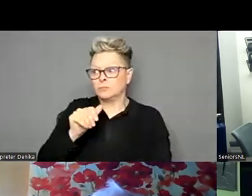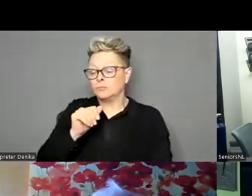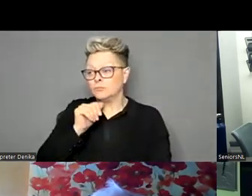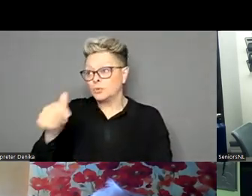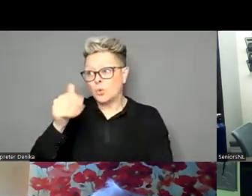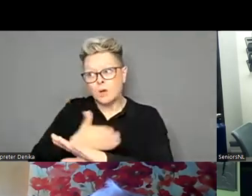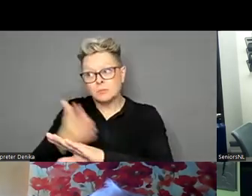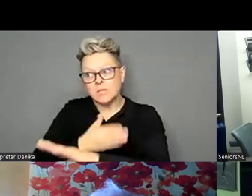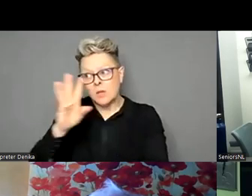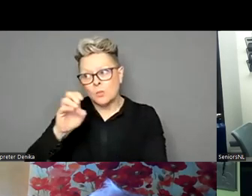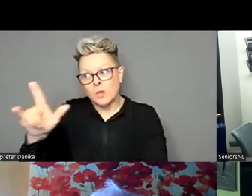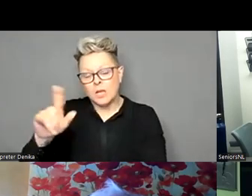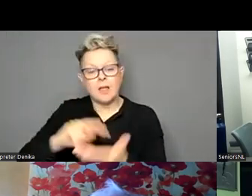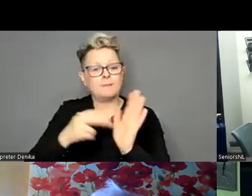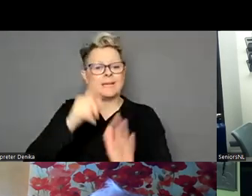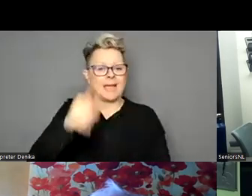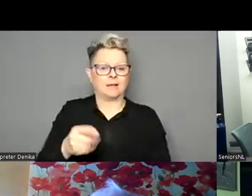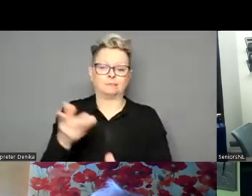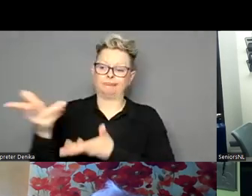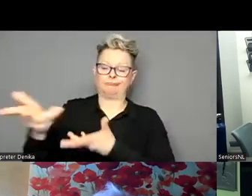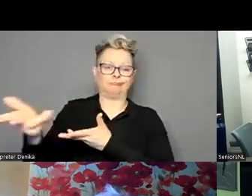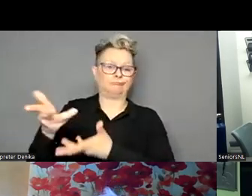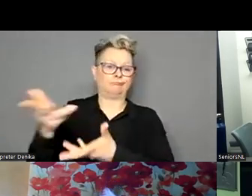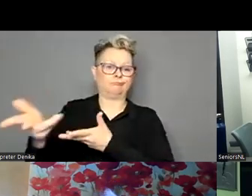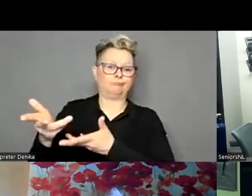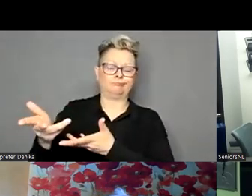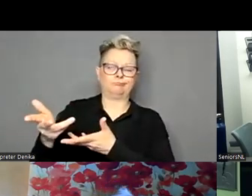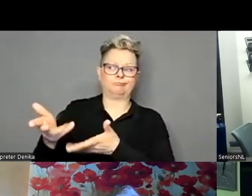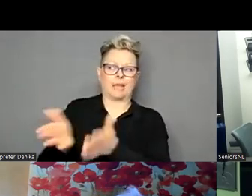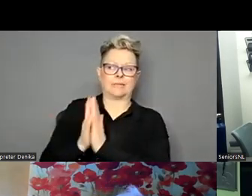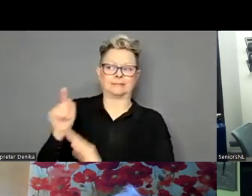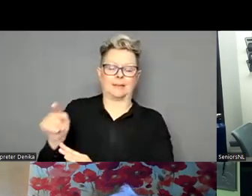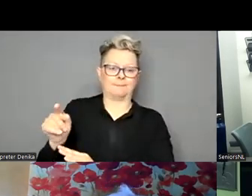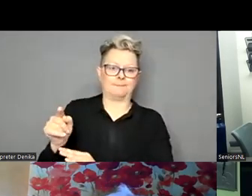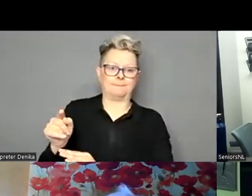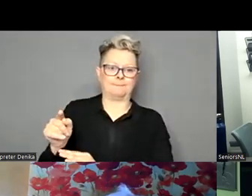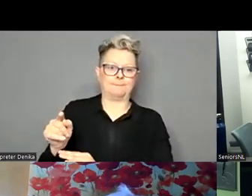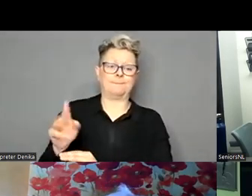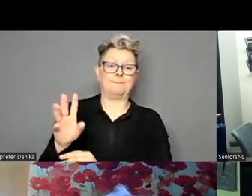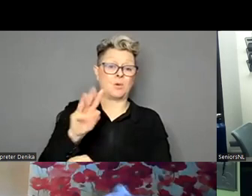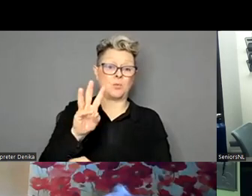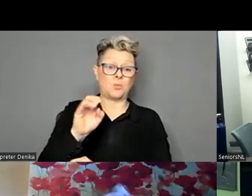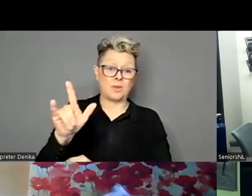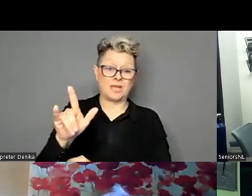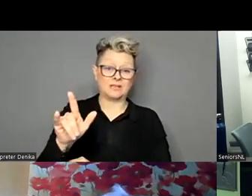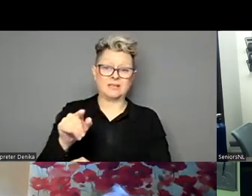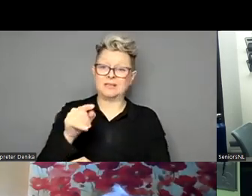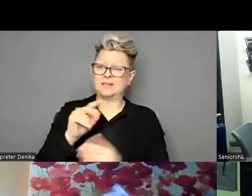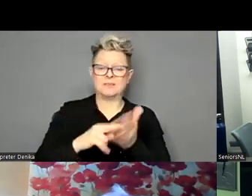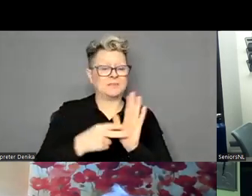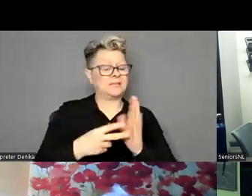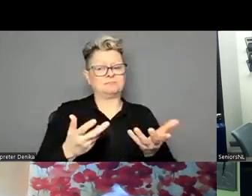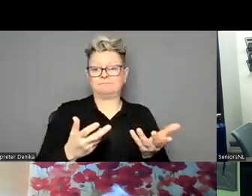you would need to address that with them. But a will is ultimately a manifestation of your